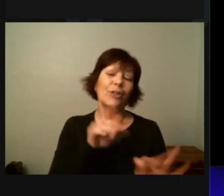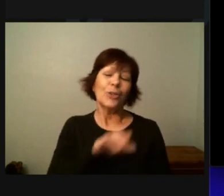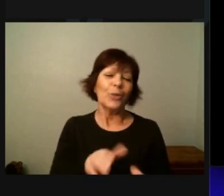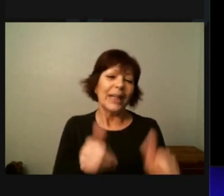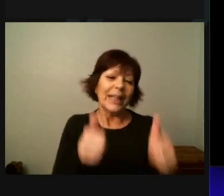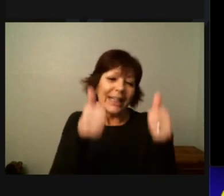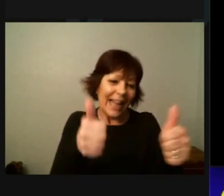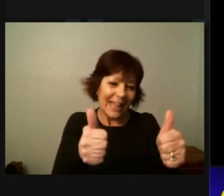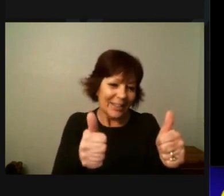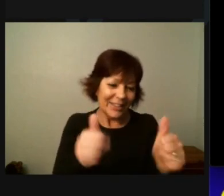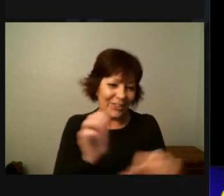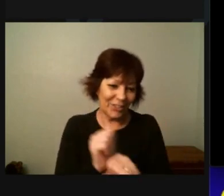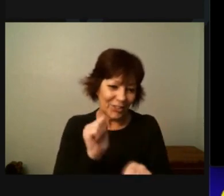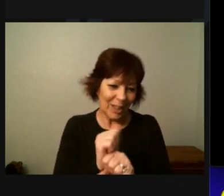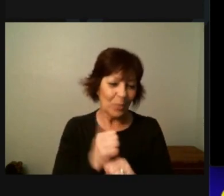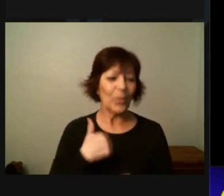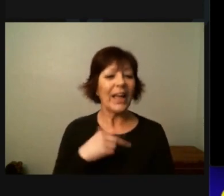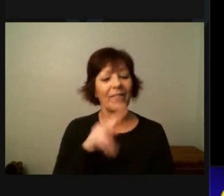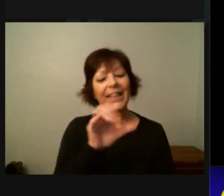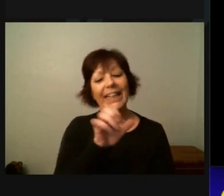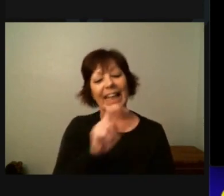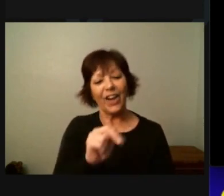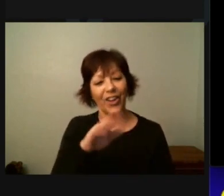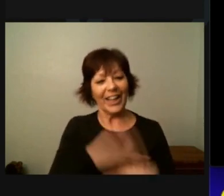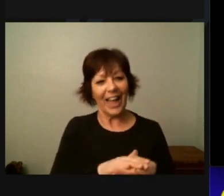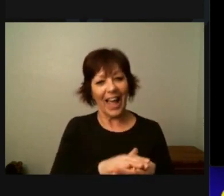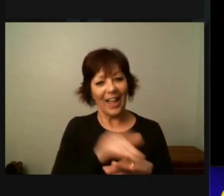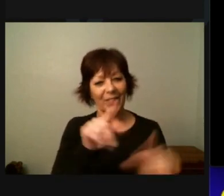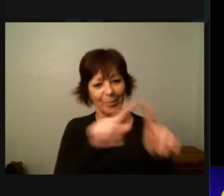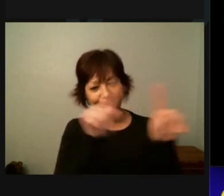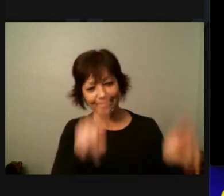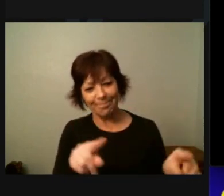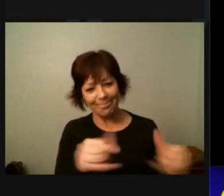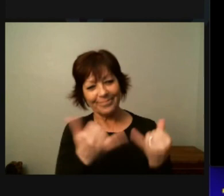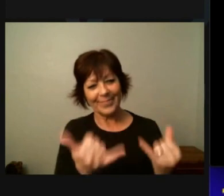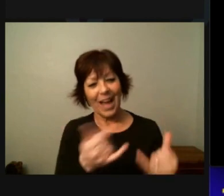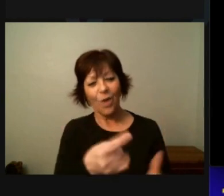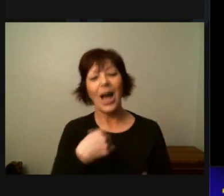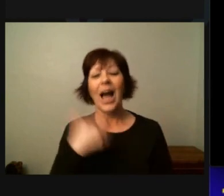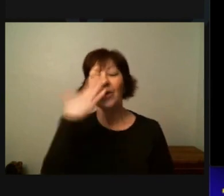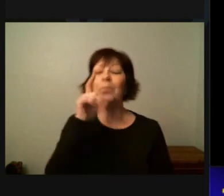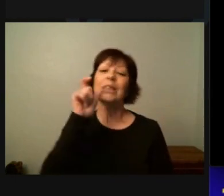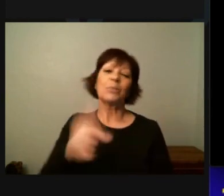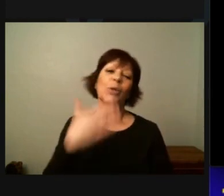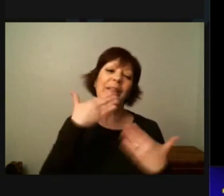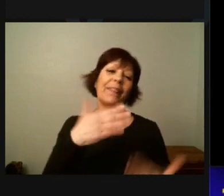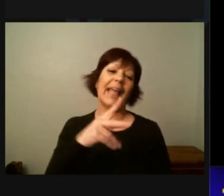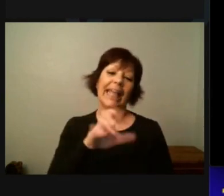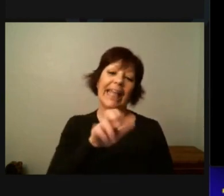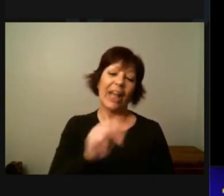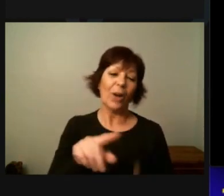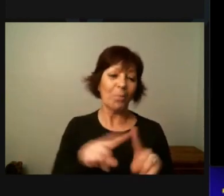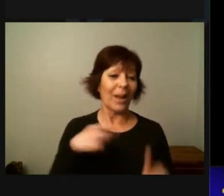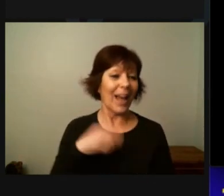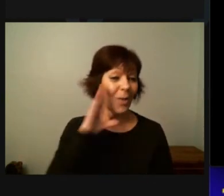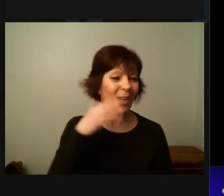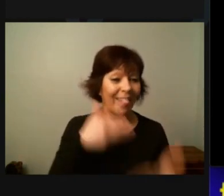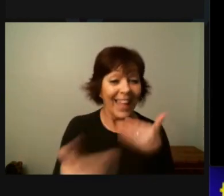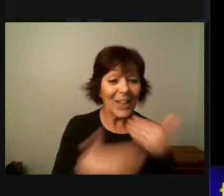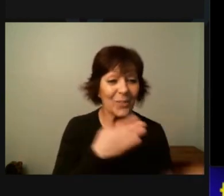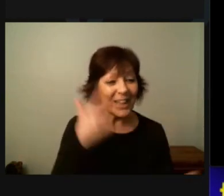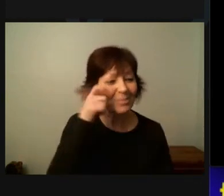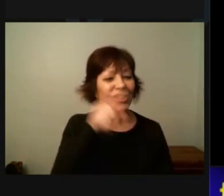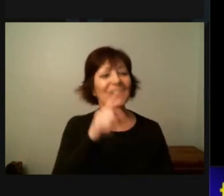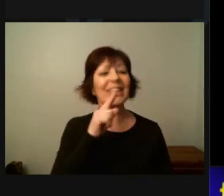job, and we have Karen on the picture right now. I know I'm not supposed to thank Karen, but I'm going to anyway because she is